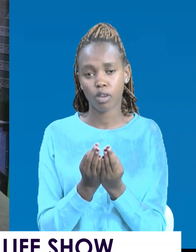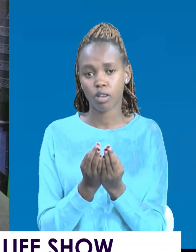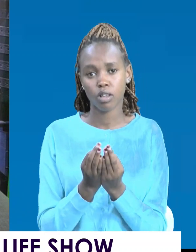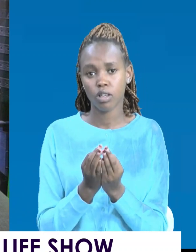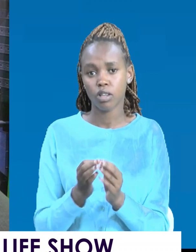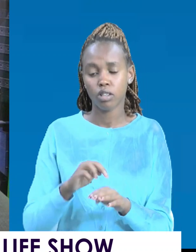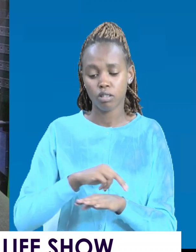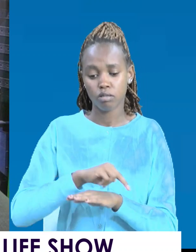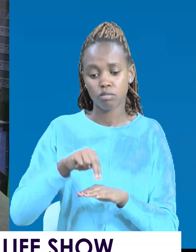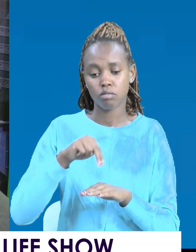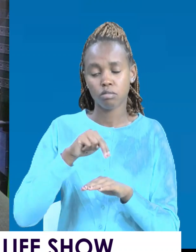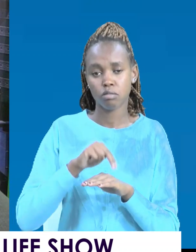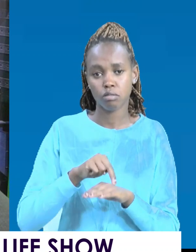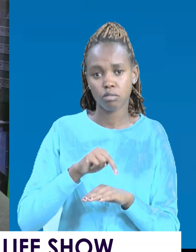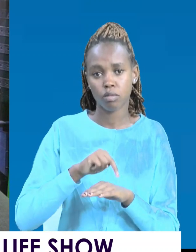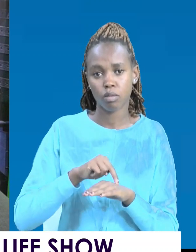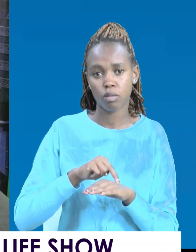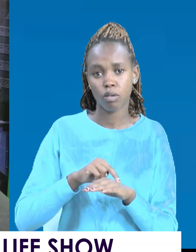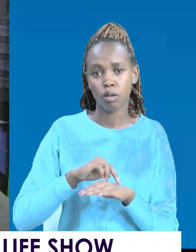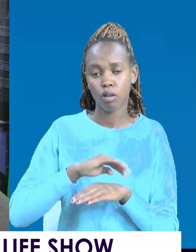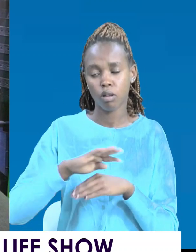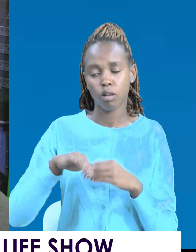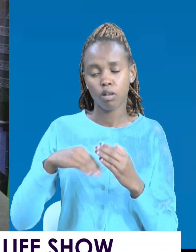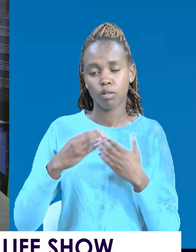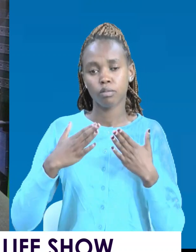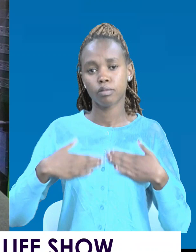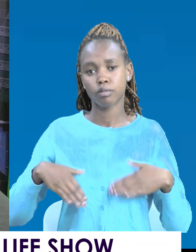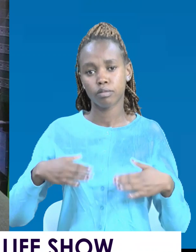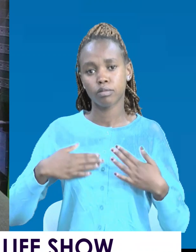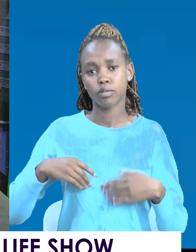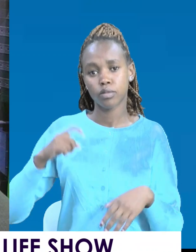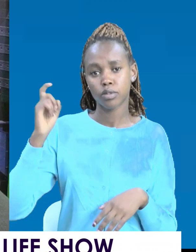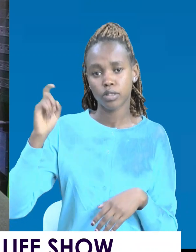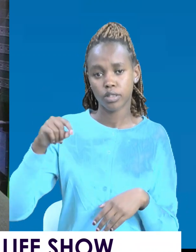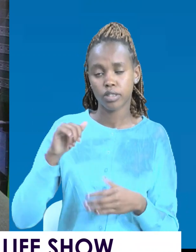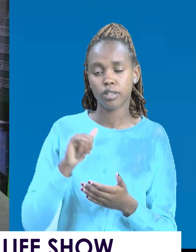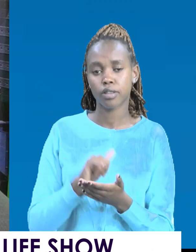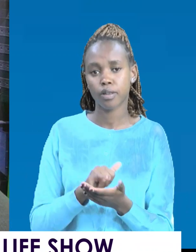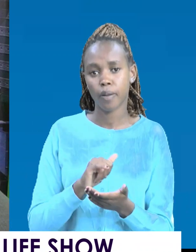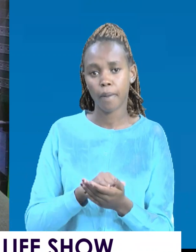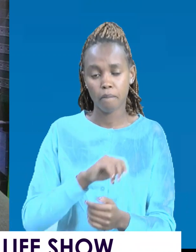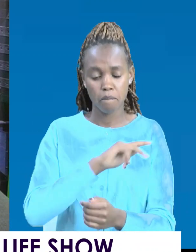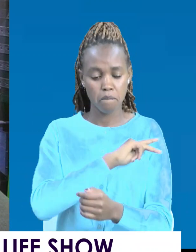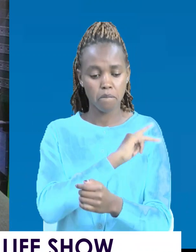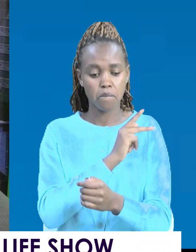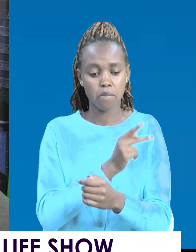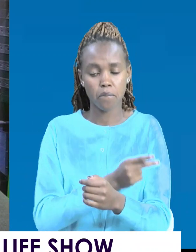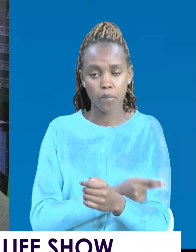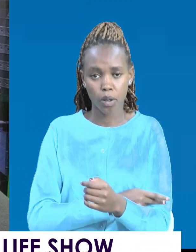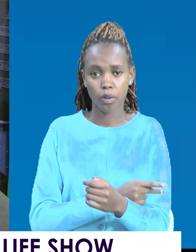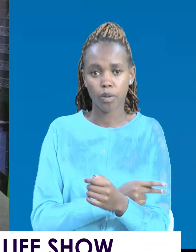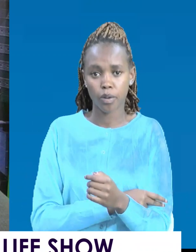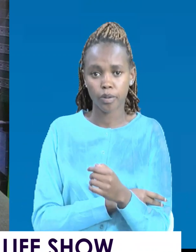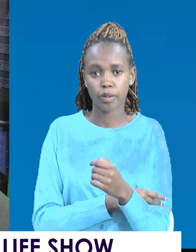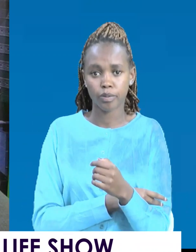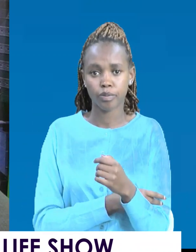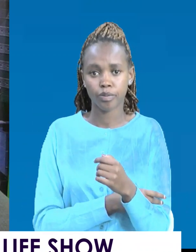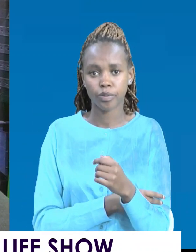your nation, it is needed by the world. That is why we are here. The power of empathy will